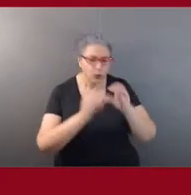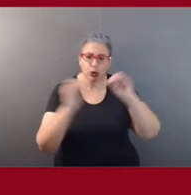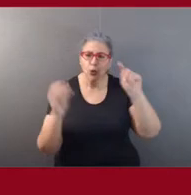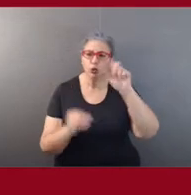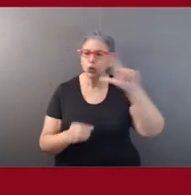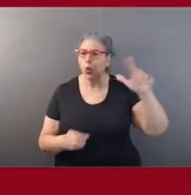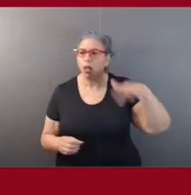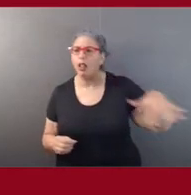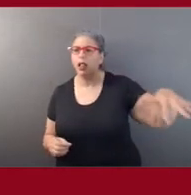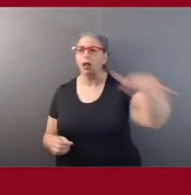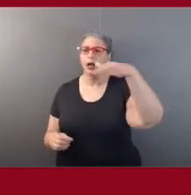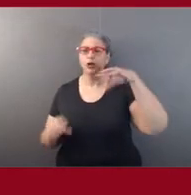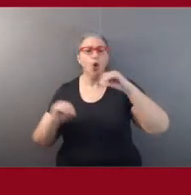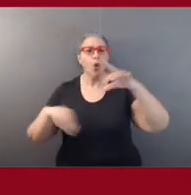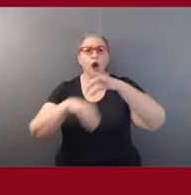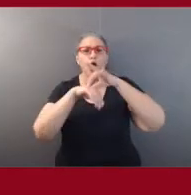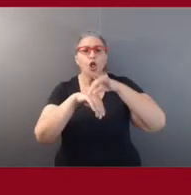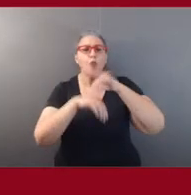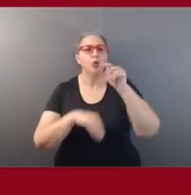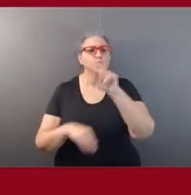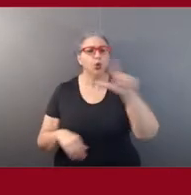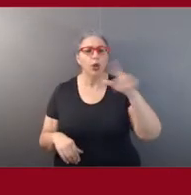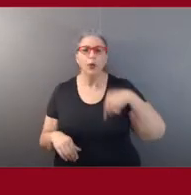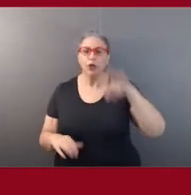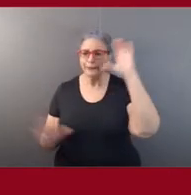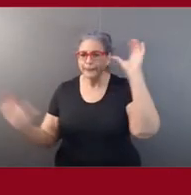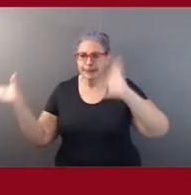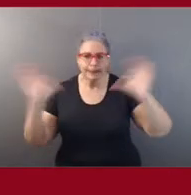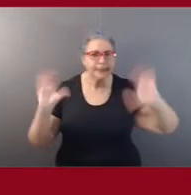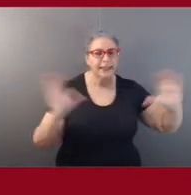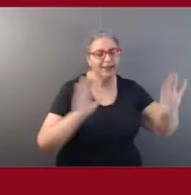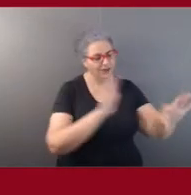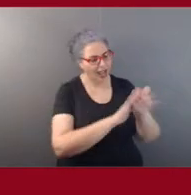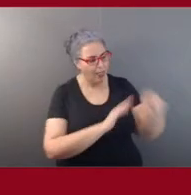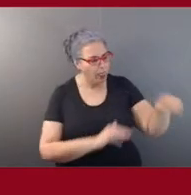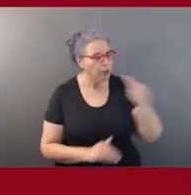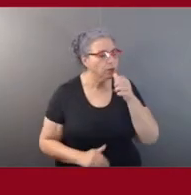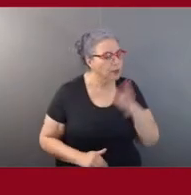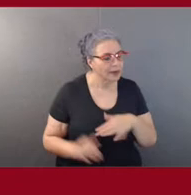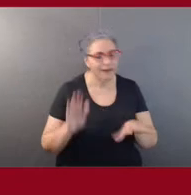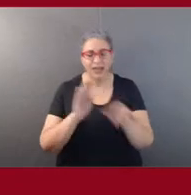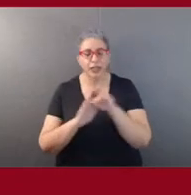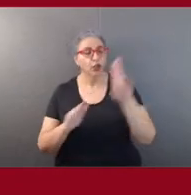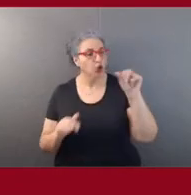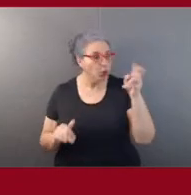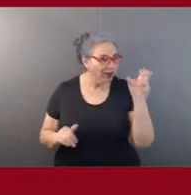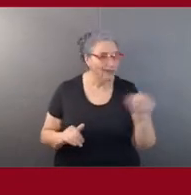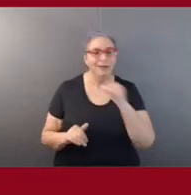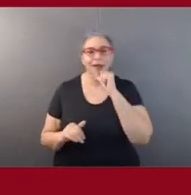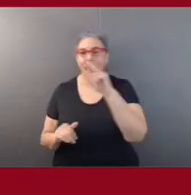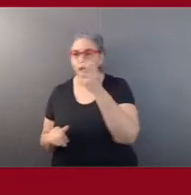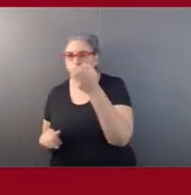there that was global, that had all of these capabilities of union, non-union, you know, how you